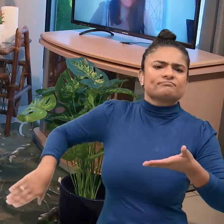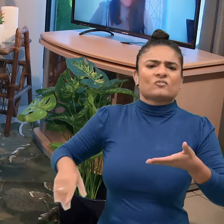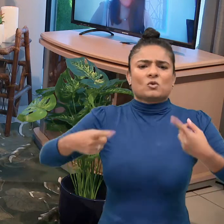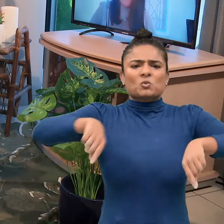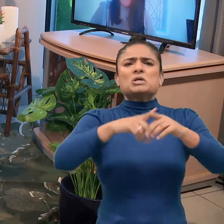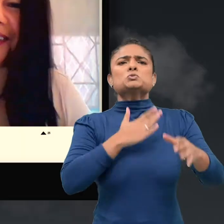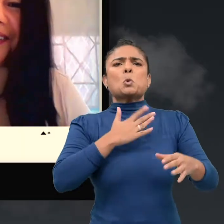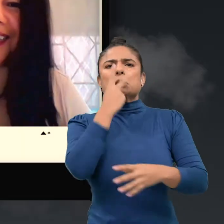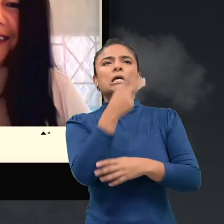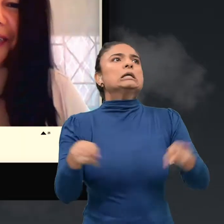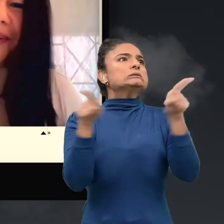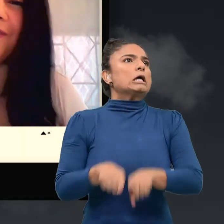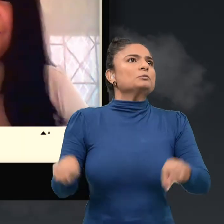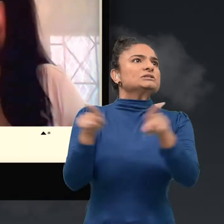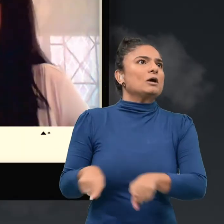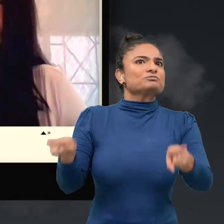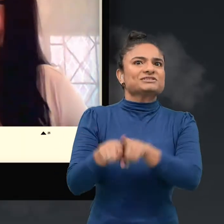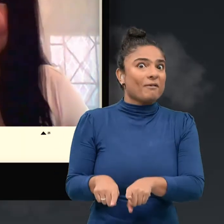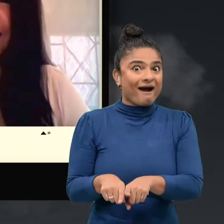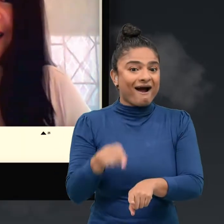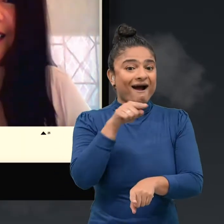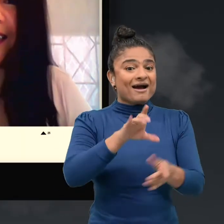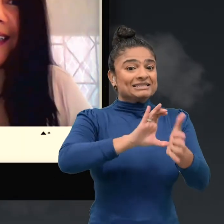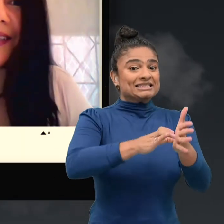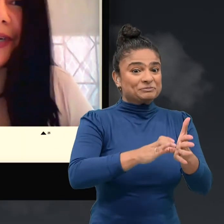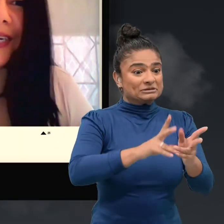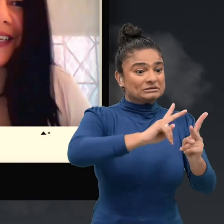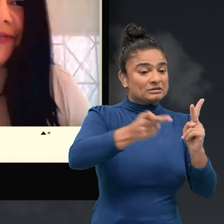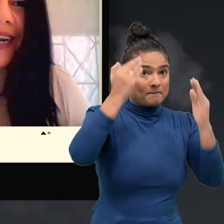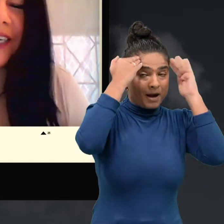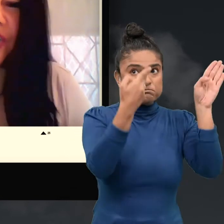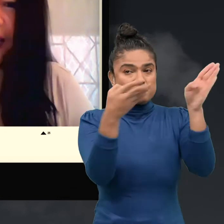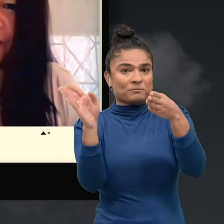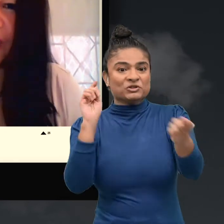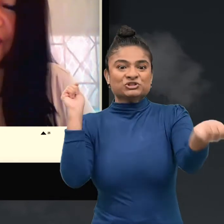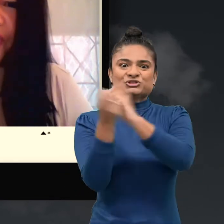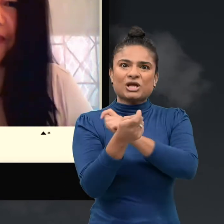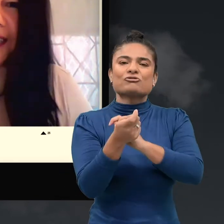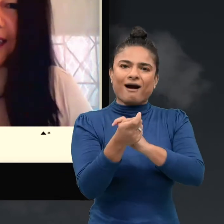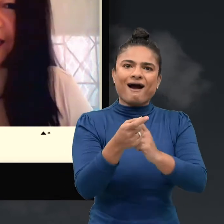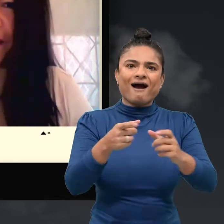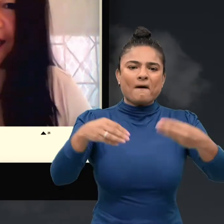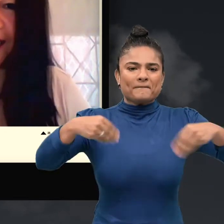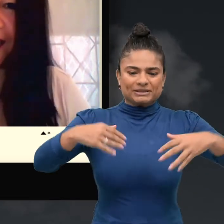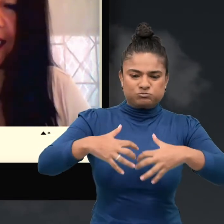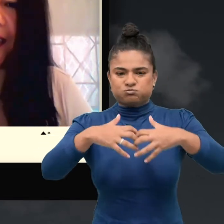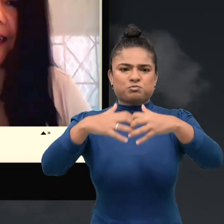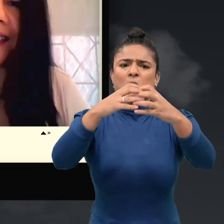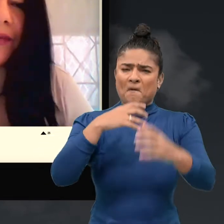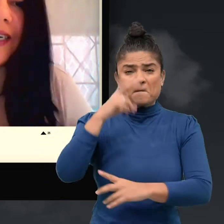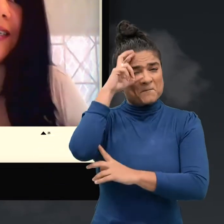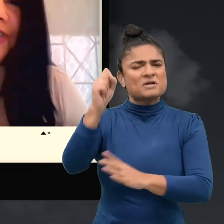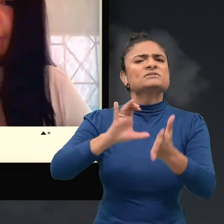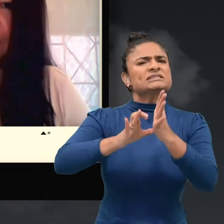see the what we've always been seeing. The world has really changed and shifted its mindset, and I